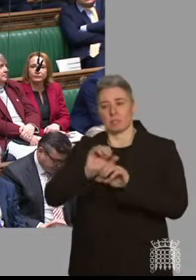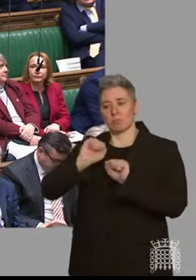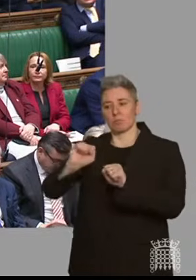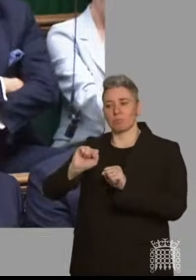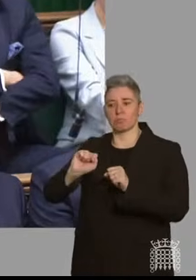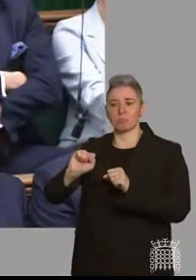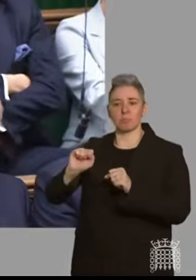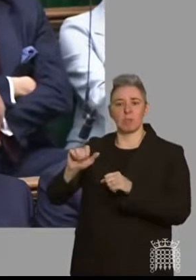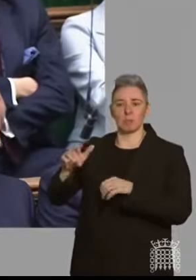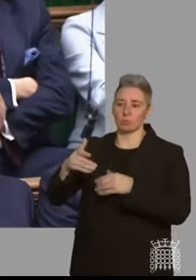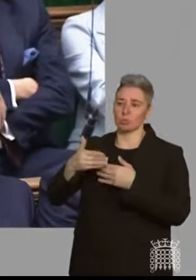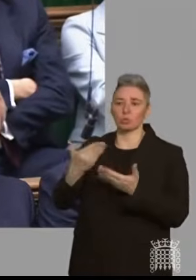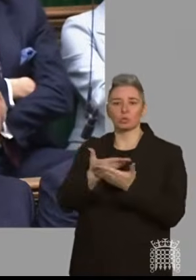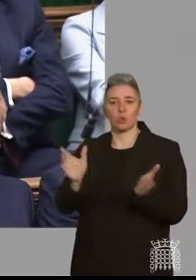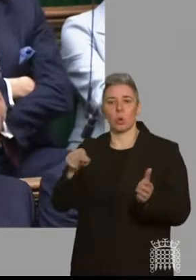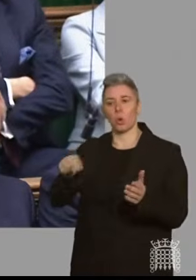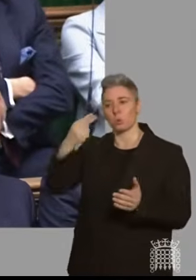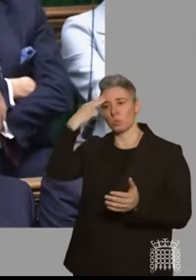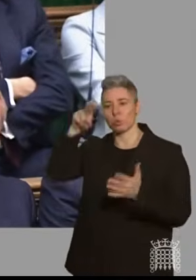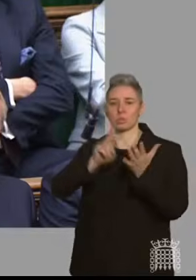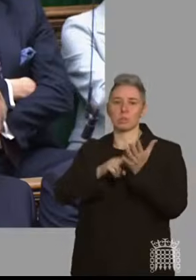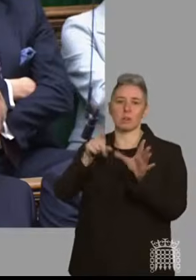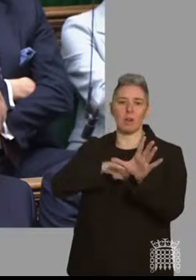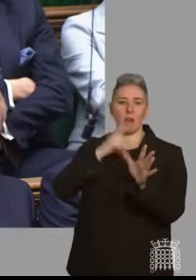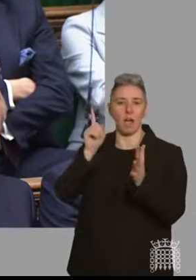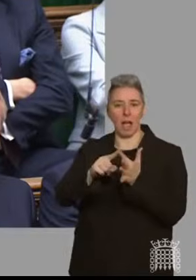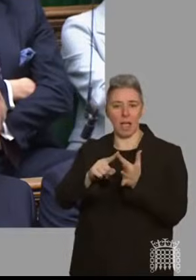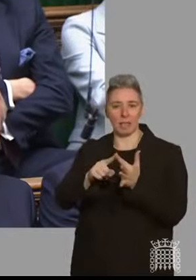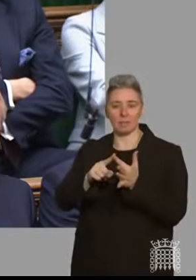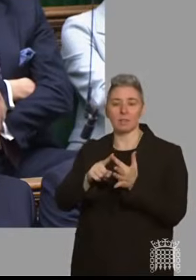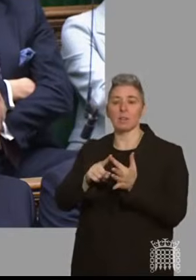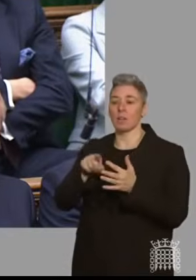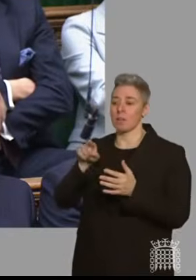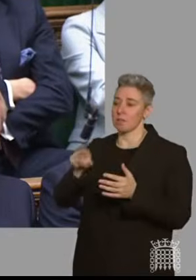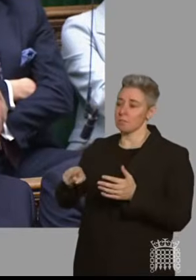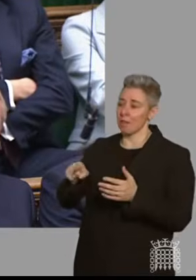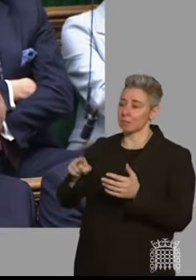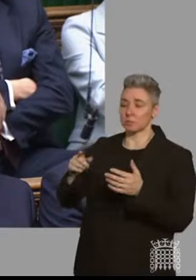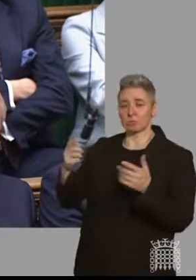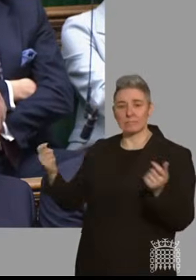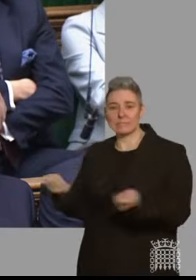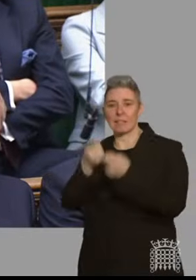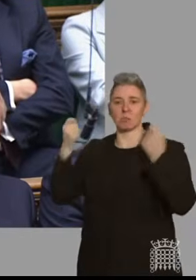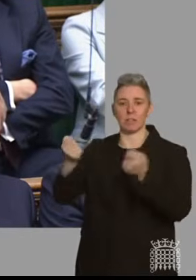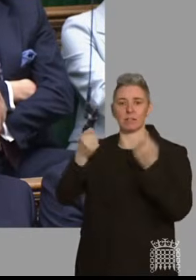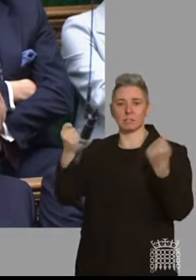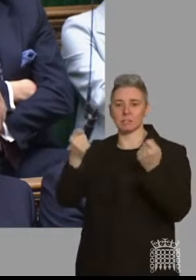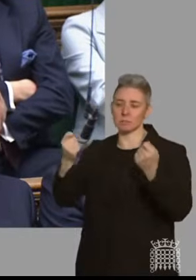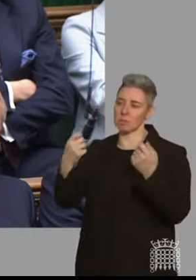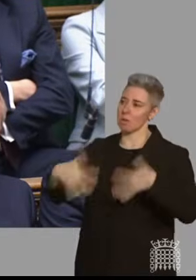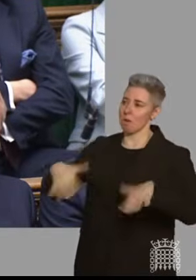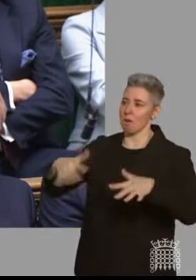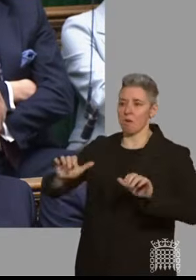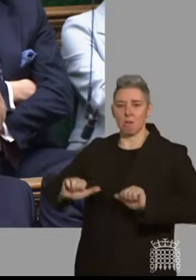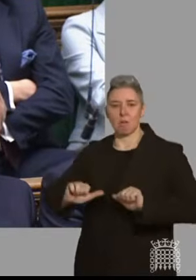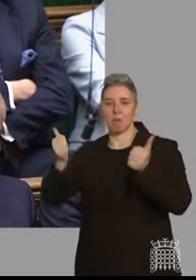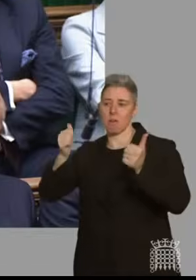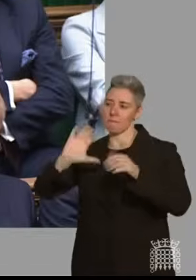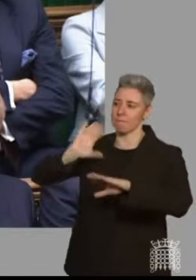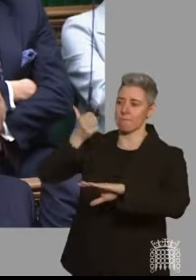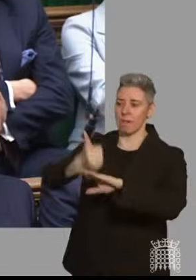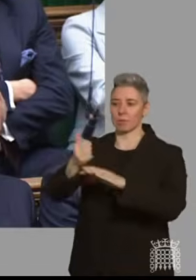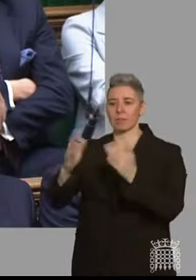life expectancy since the founding of the NHS. But UCL findings indicate that austerity policies